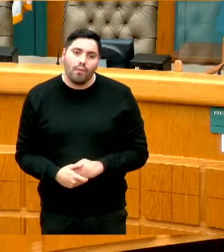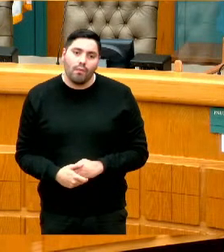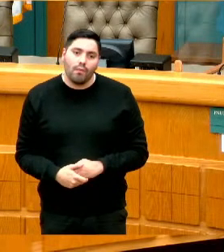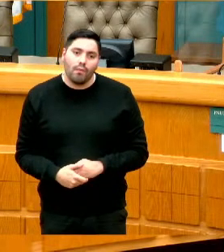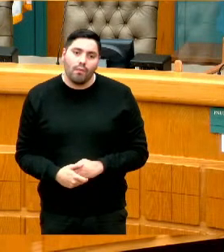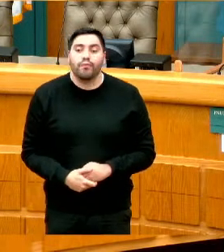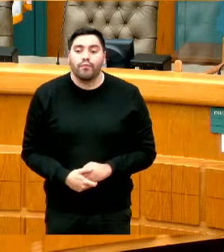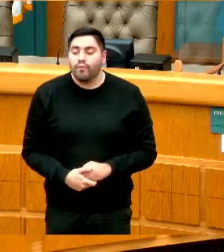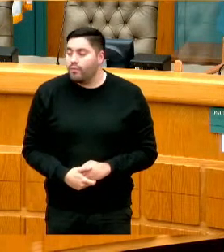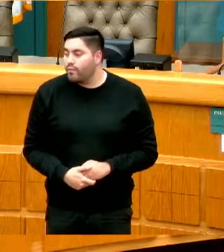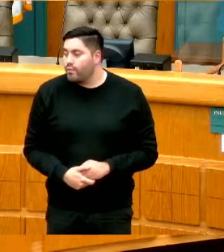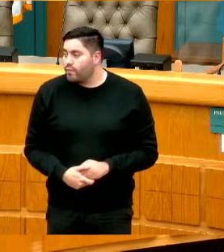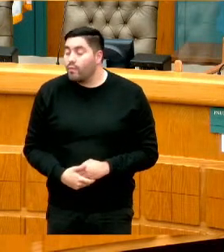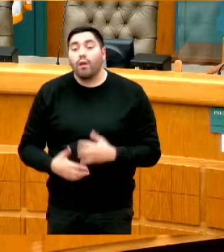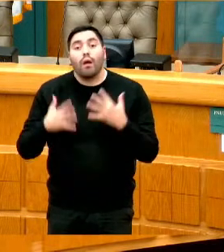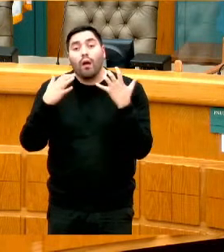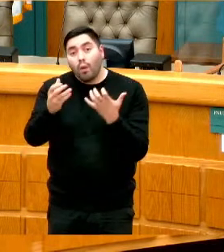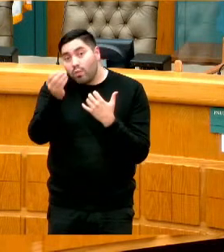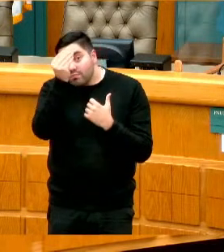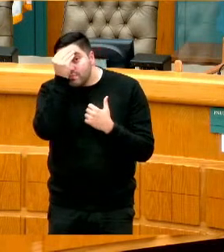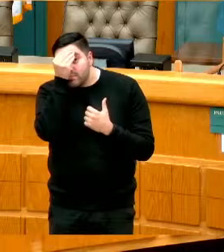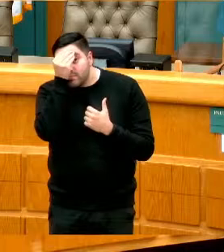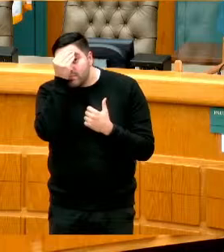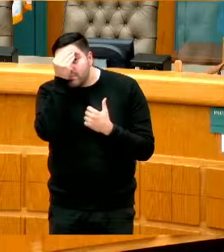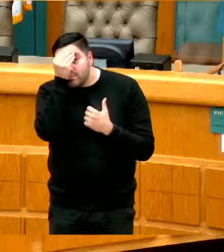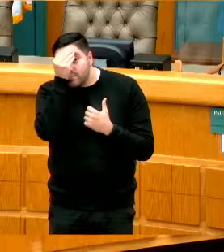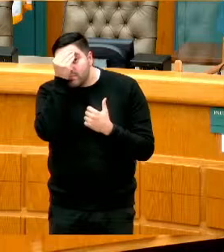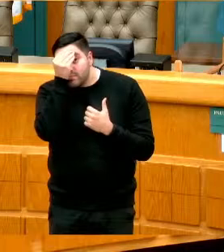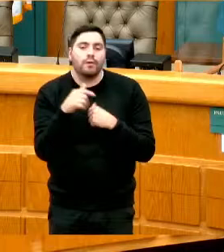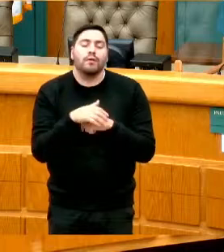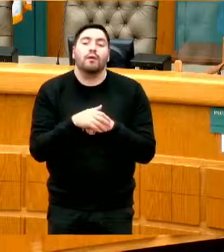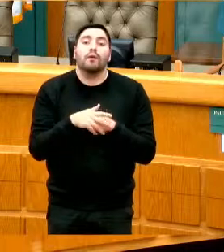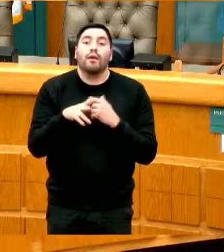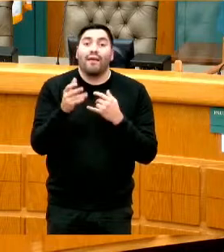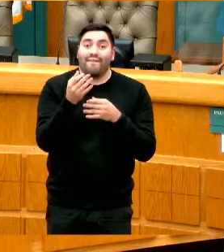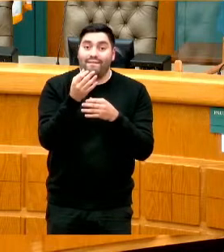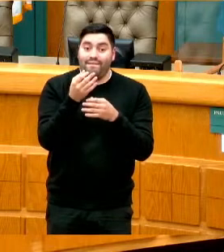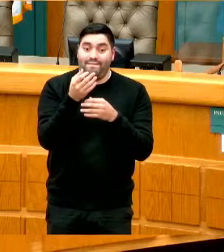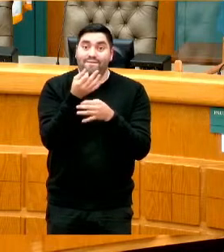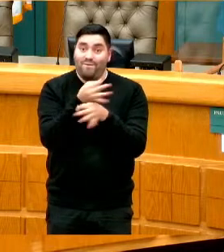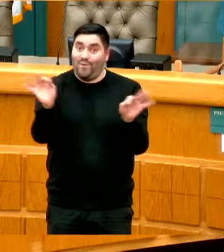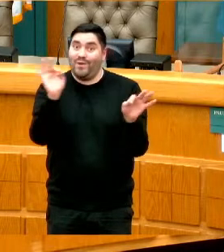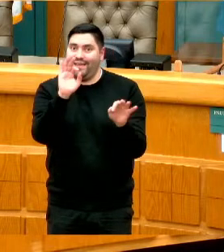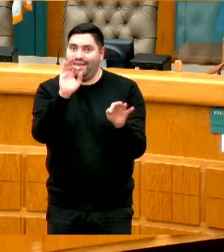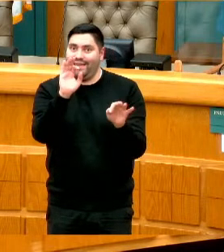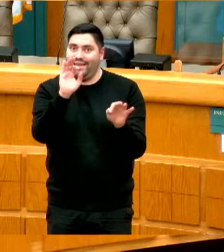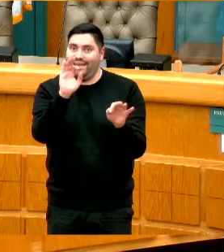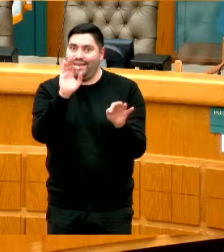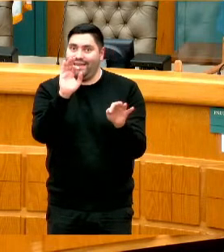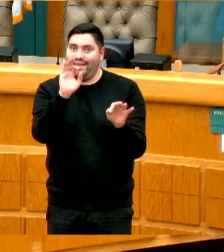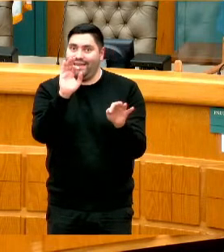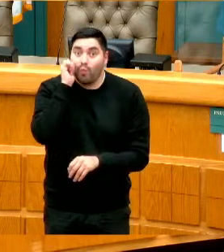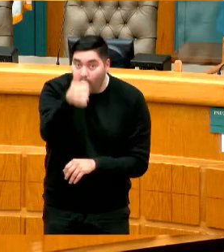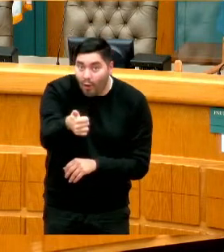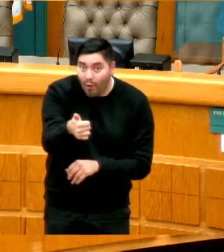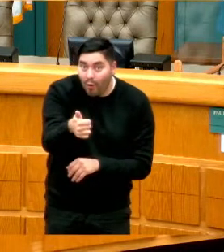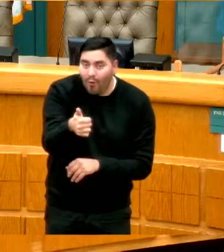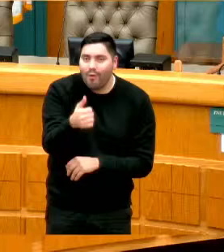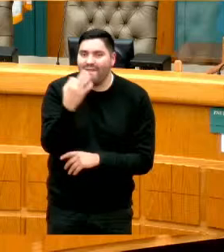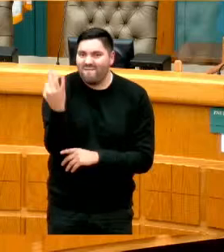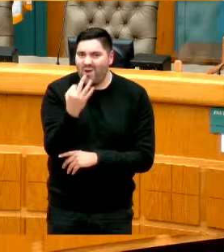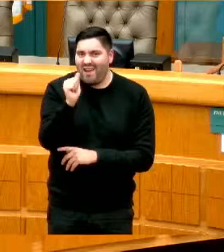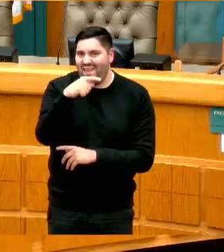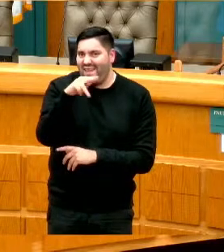I do want to alert you to a free clinic that's coming up tomorrow, actually, Friday,